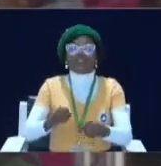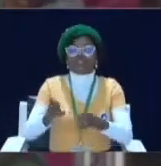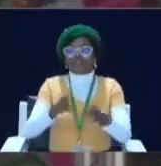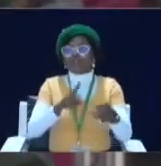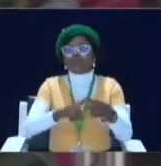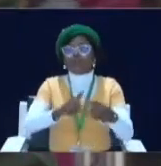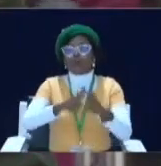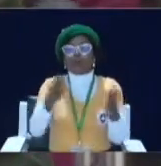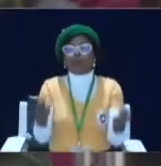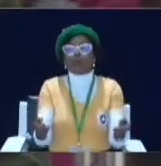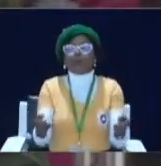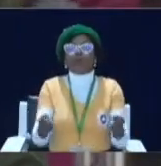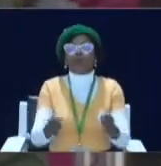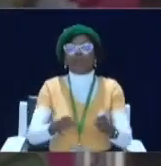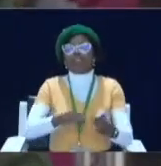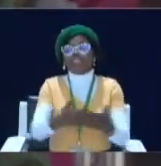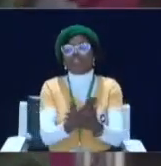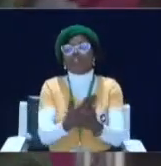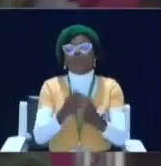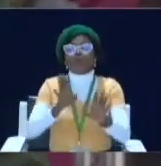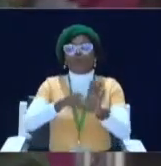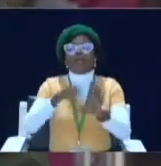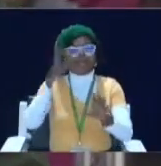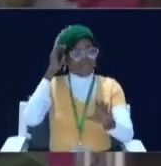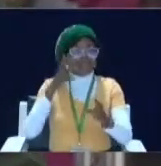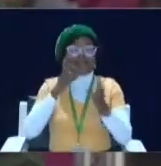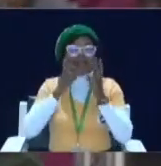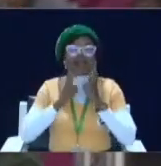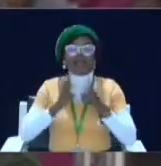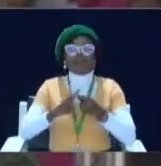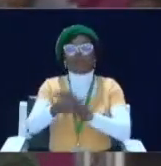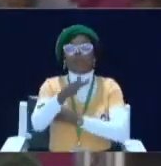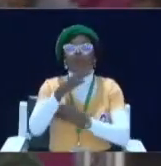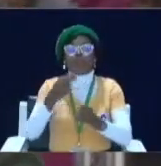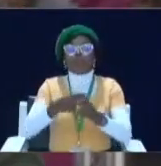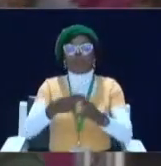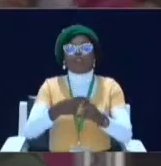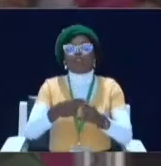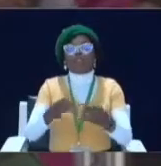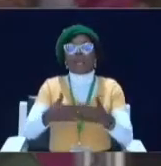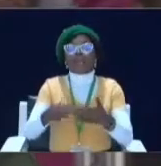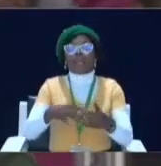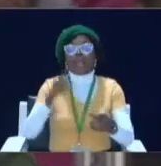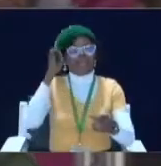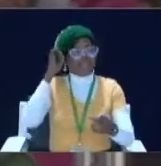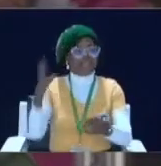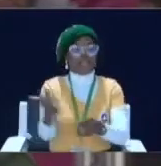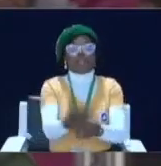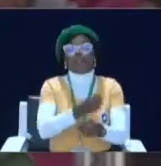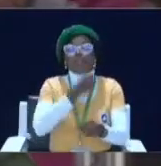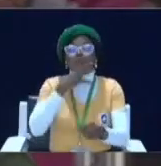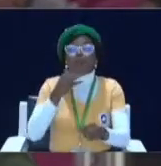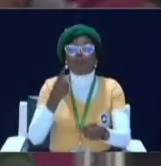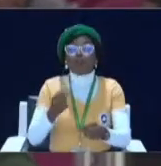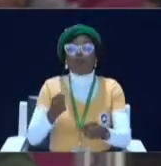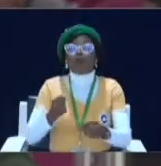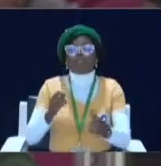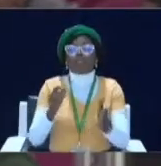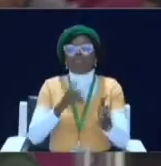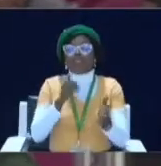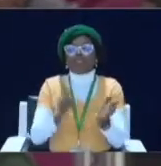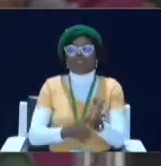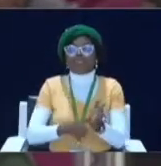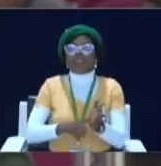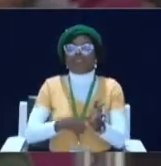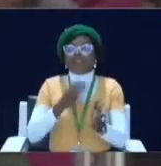He keyed into this and cried to God. Shortly after, he got an offer from an organization he interviewed with